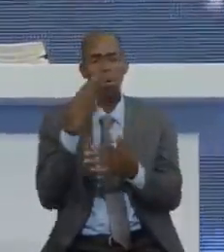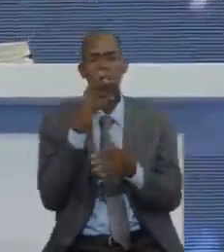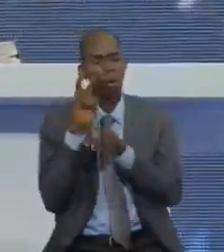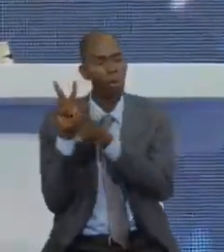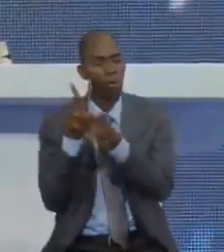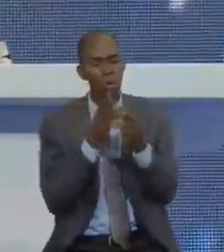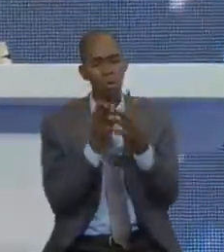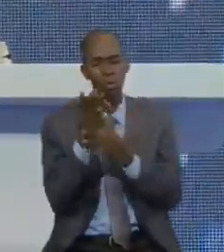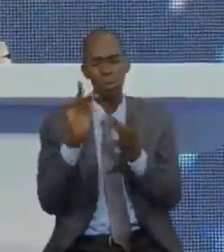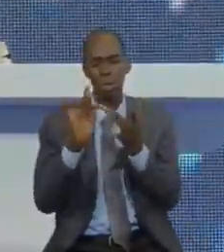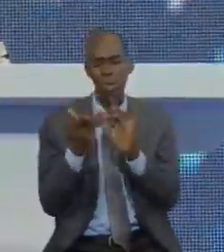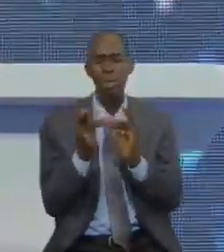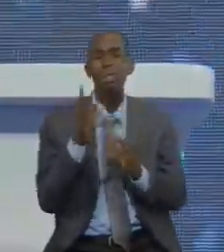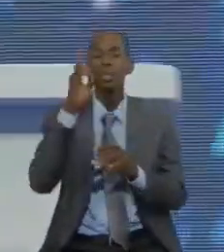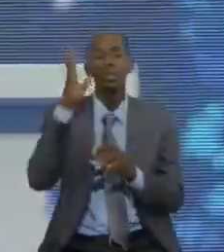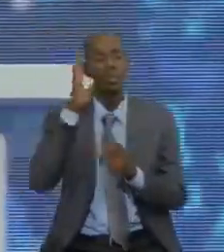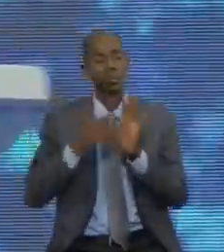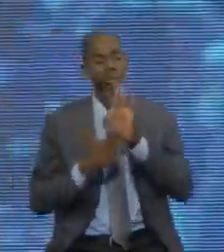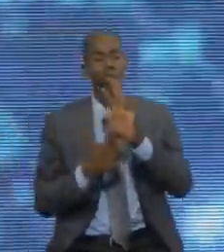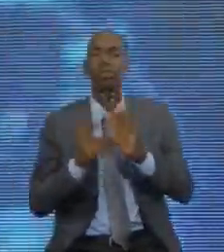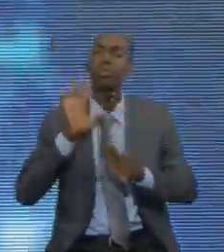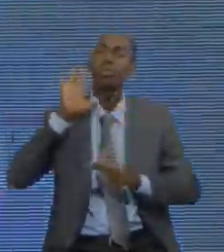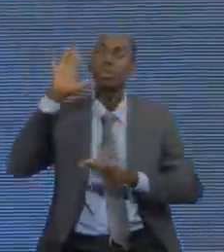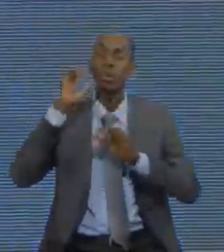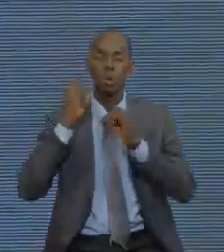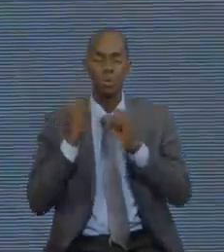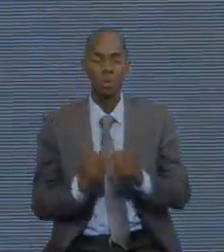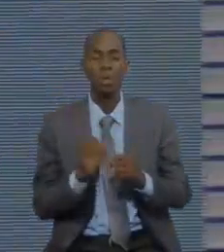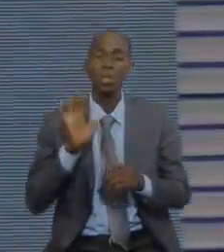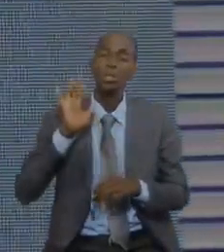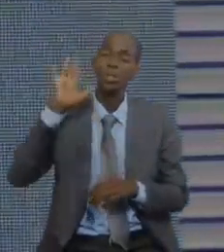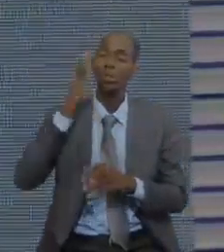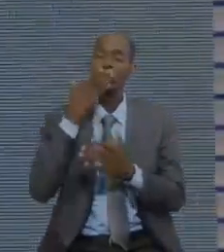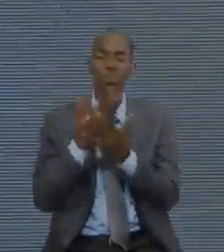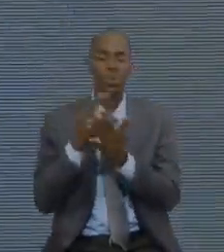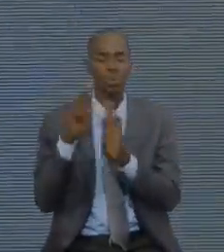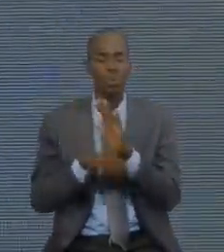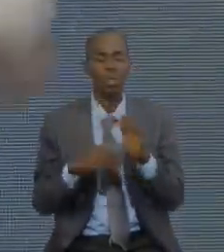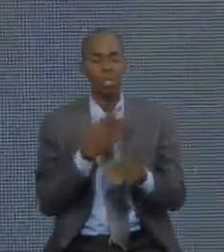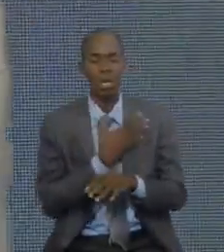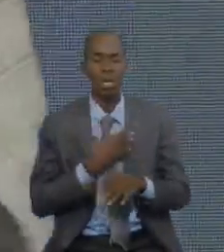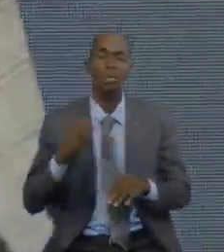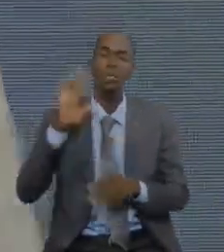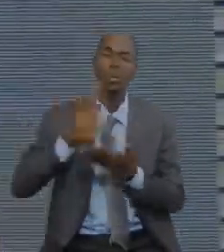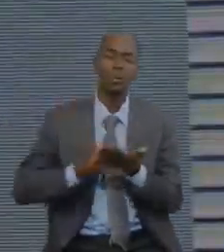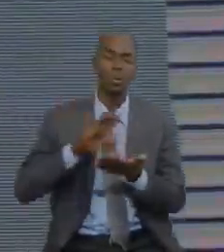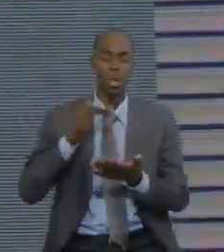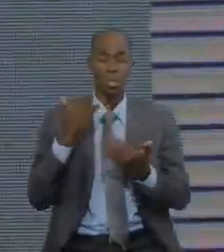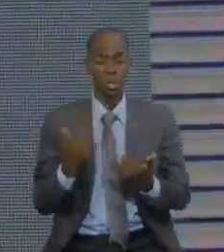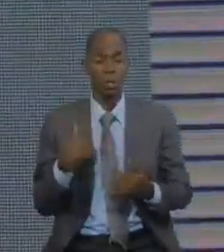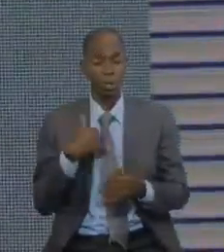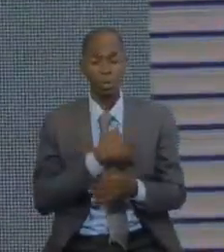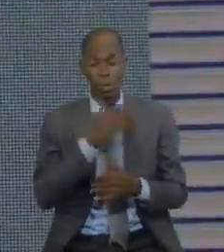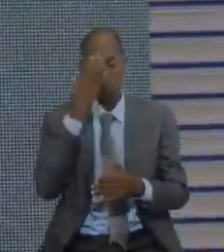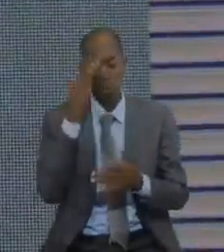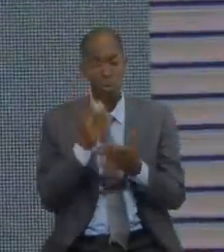you're going to manifest your power, your goodness and your glory. And we know that the